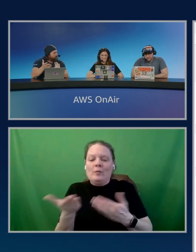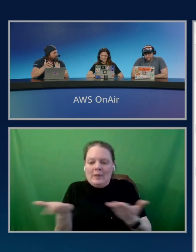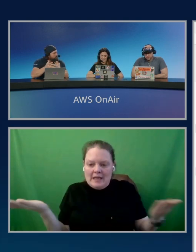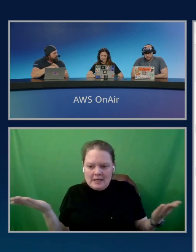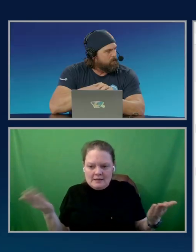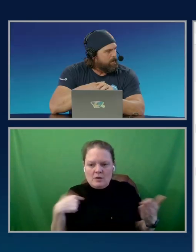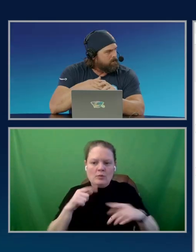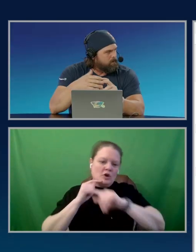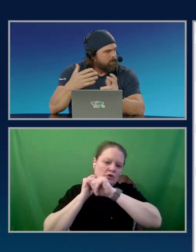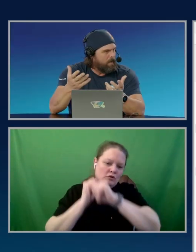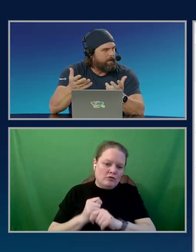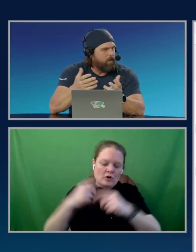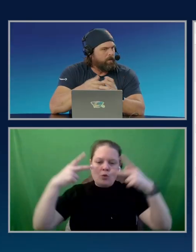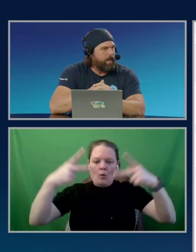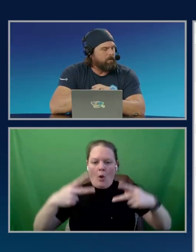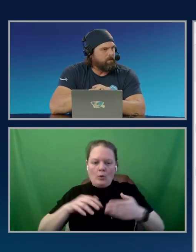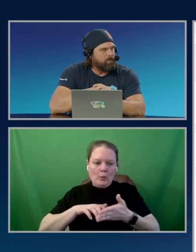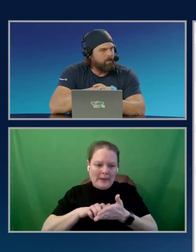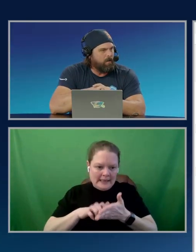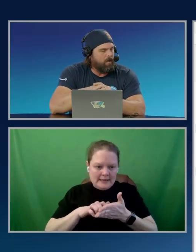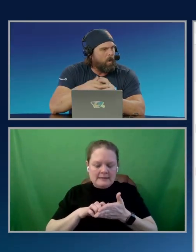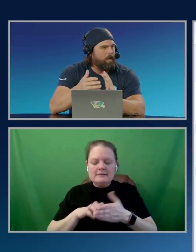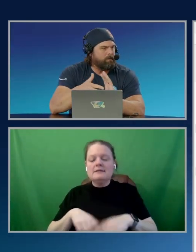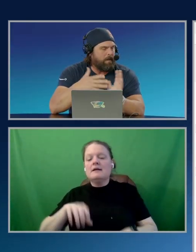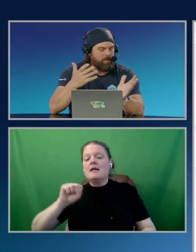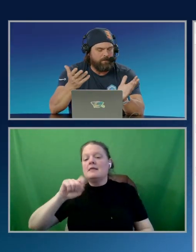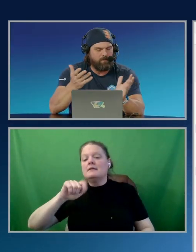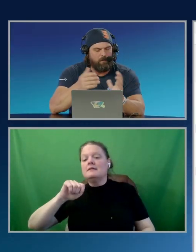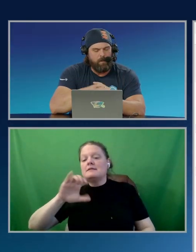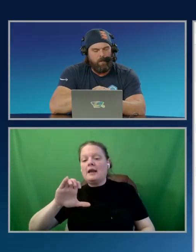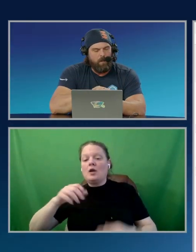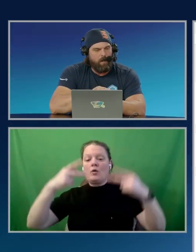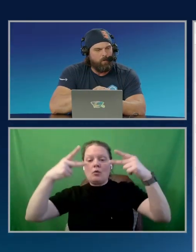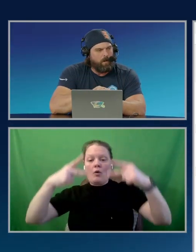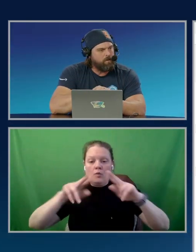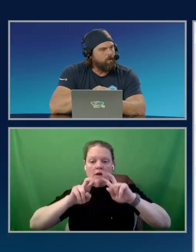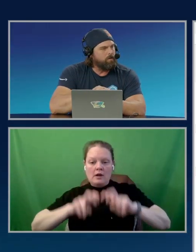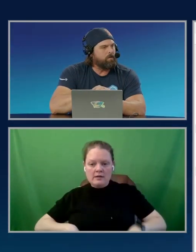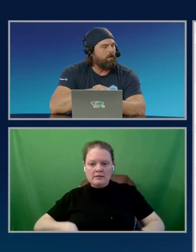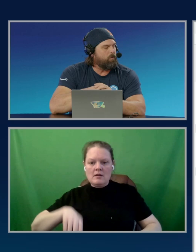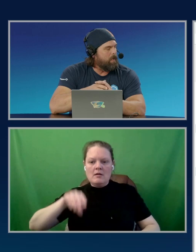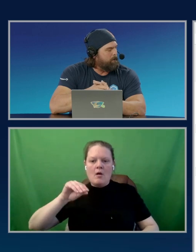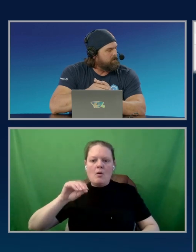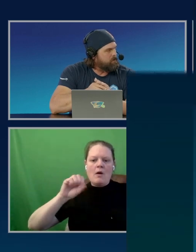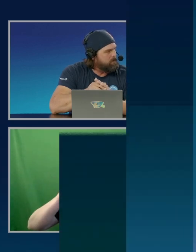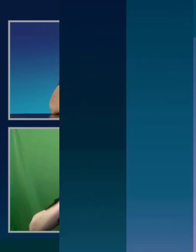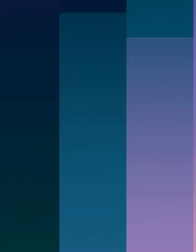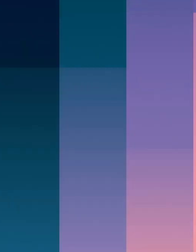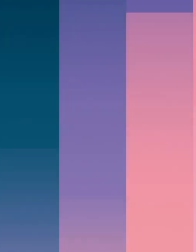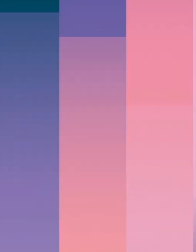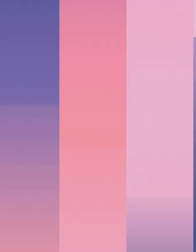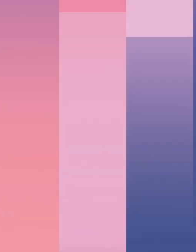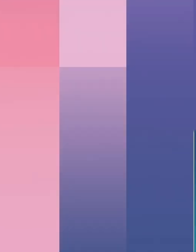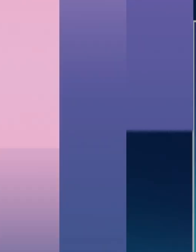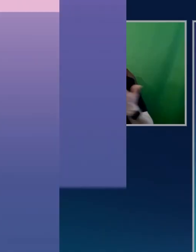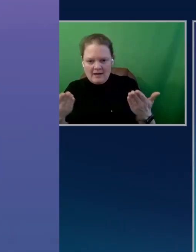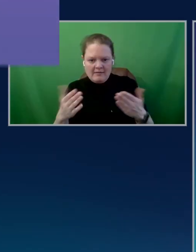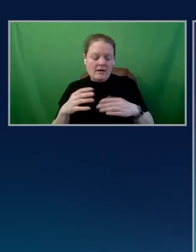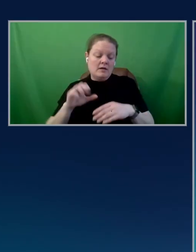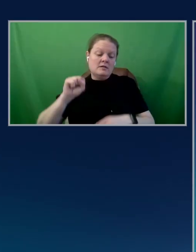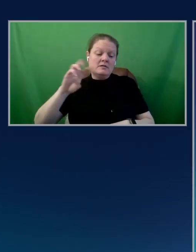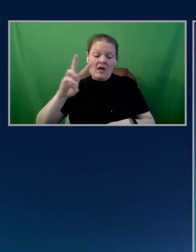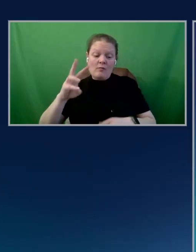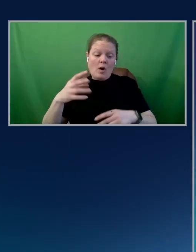code weaknesses. So that's your static code analysis, OWASP top 10 stuff. We are doing software composition analysis.